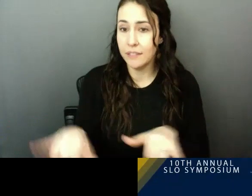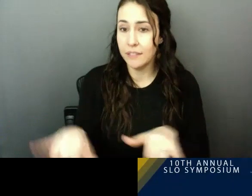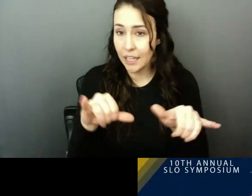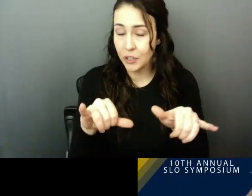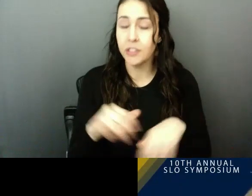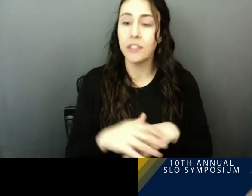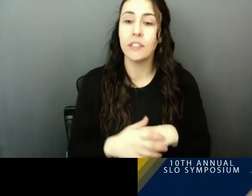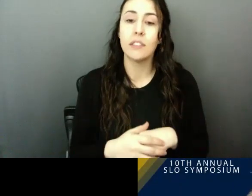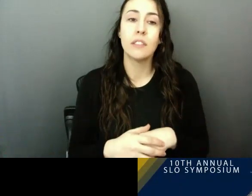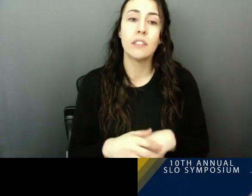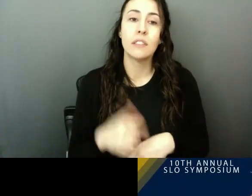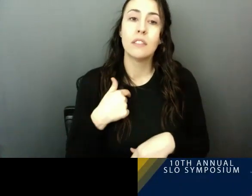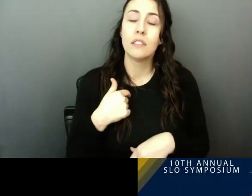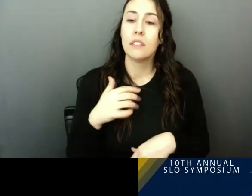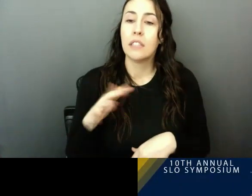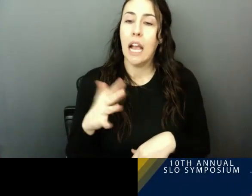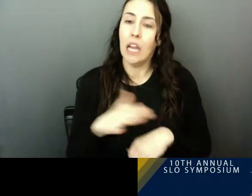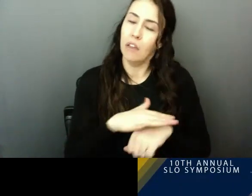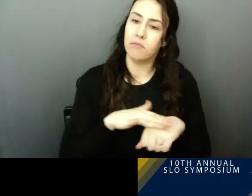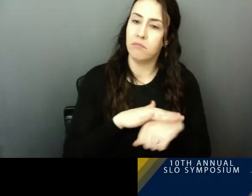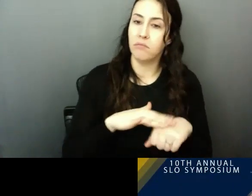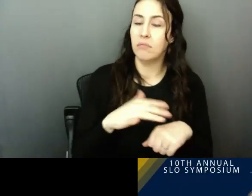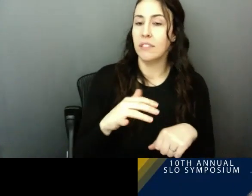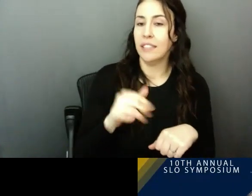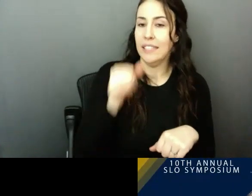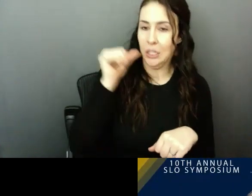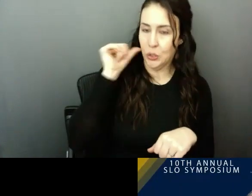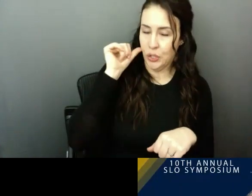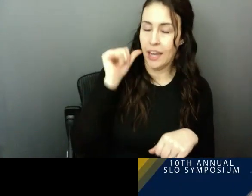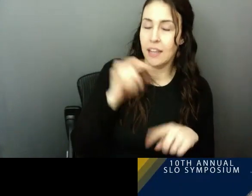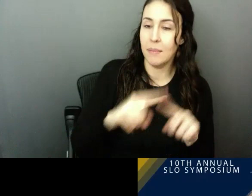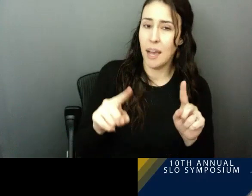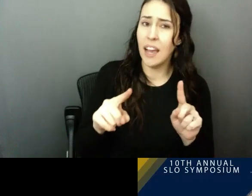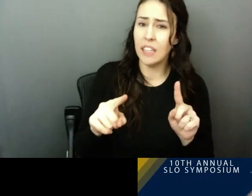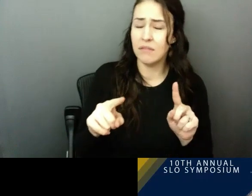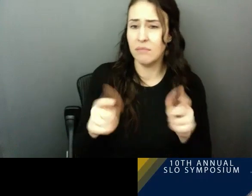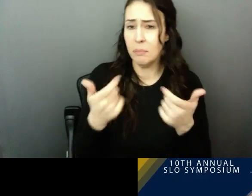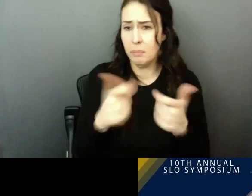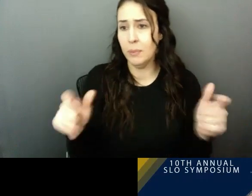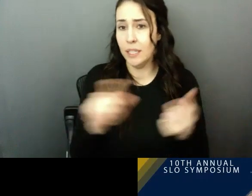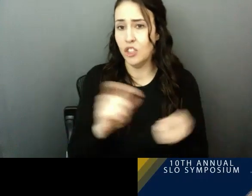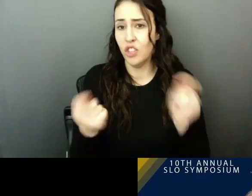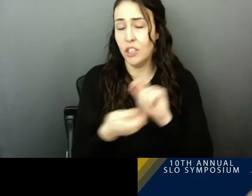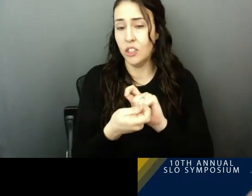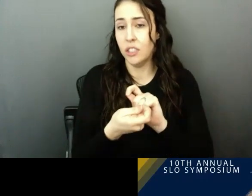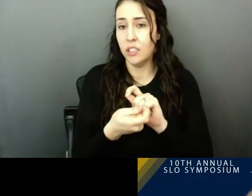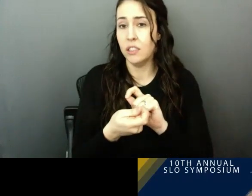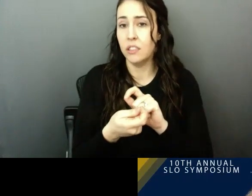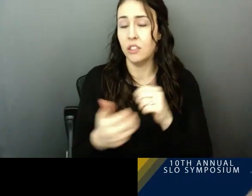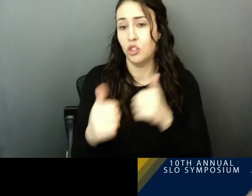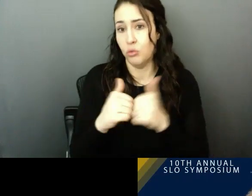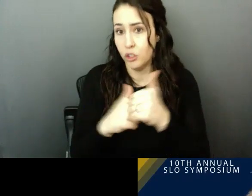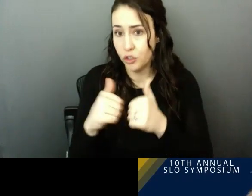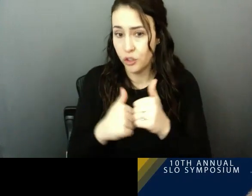this before yesterday, but there are some really big changes structurally. they're designed to be